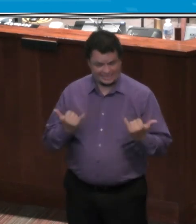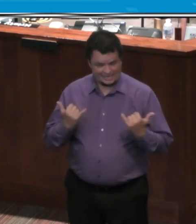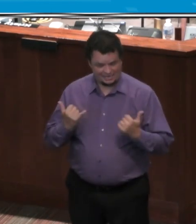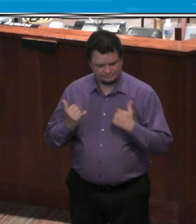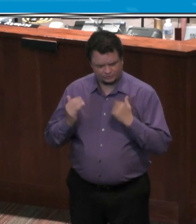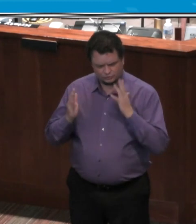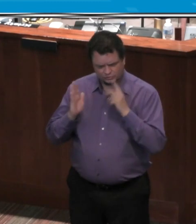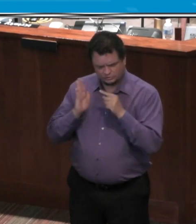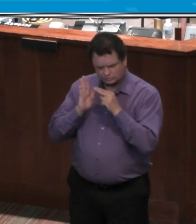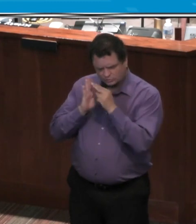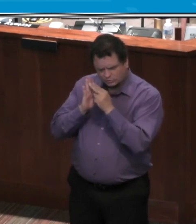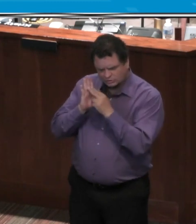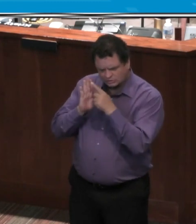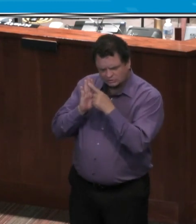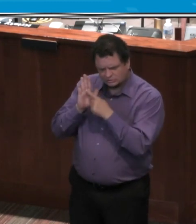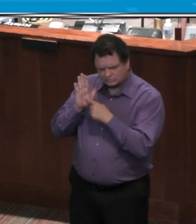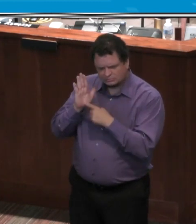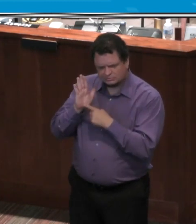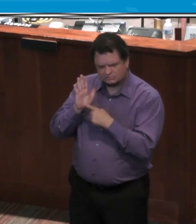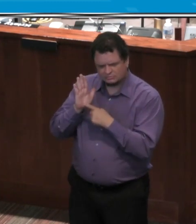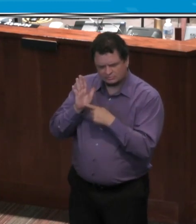our lawyer is moving forward here.